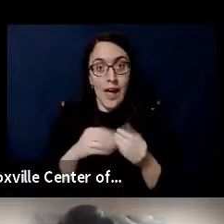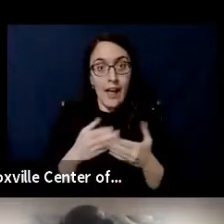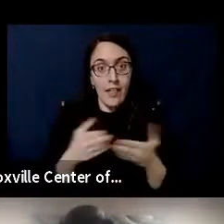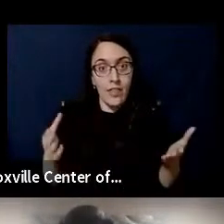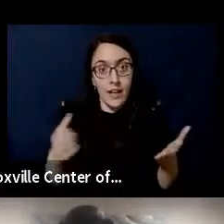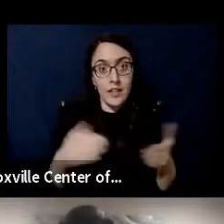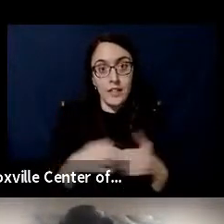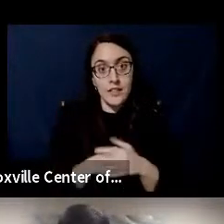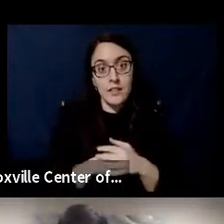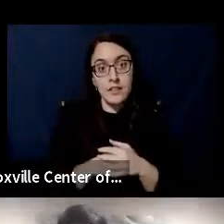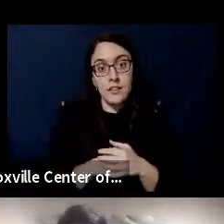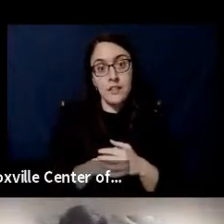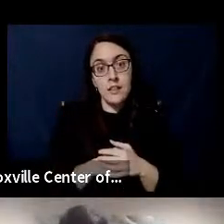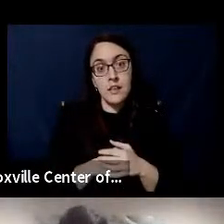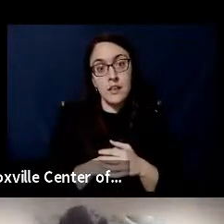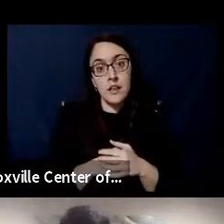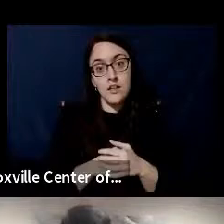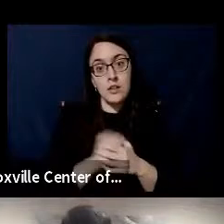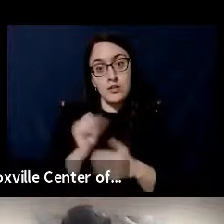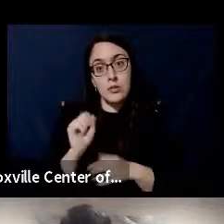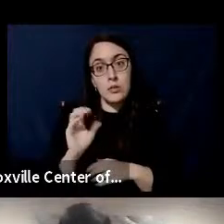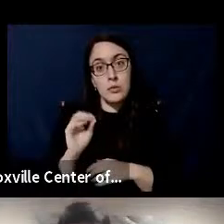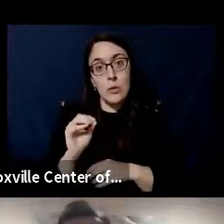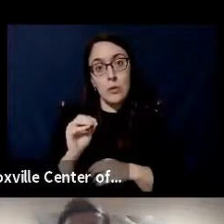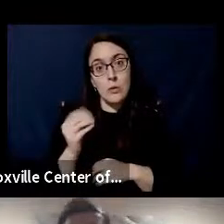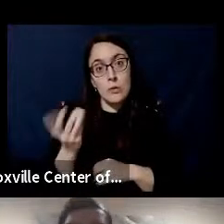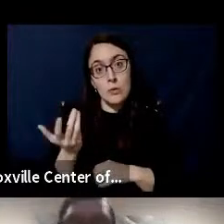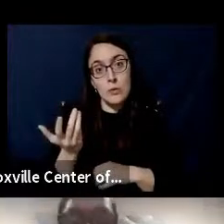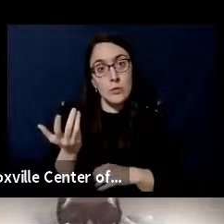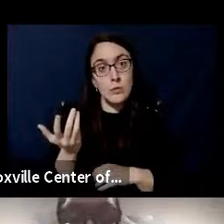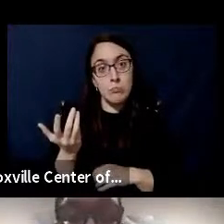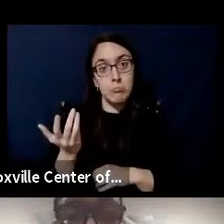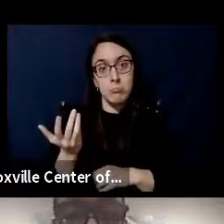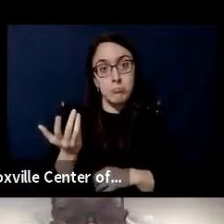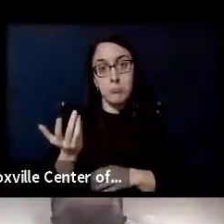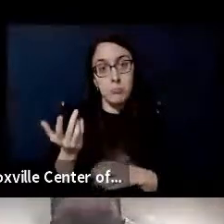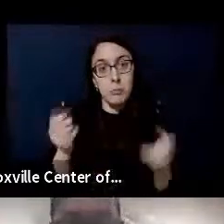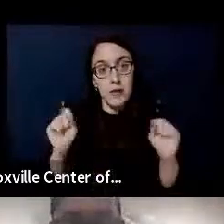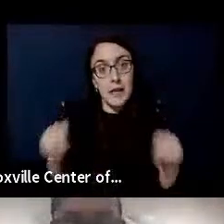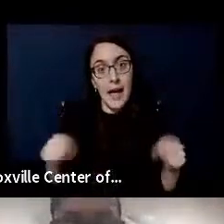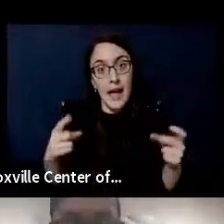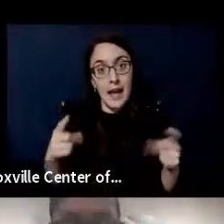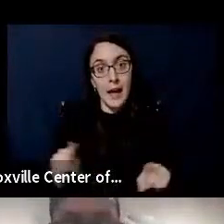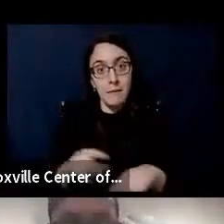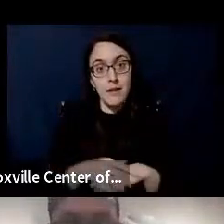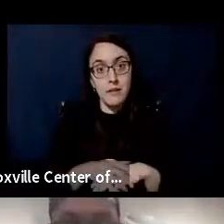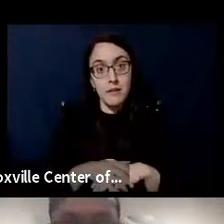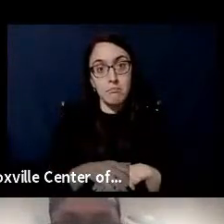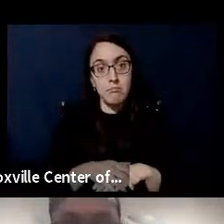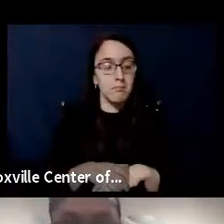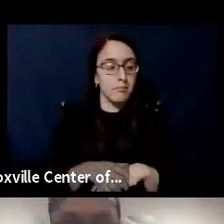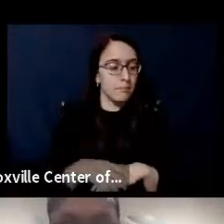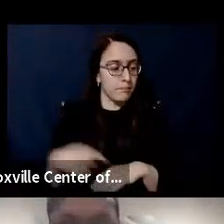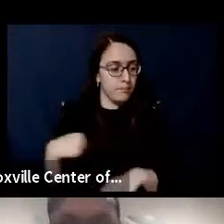does. And so, no, that certainly can happen. We actually have